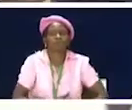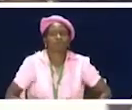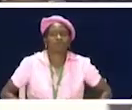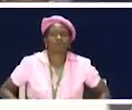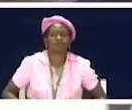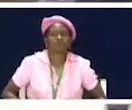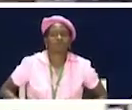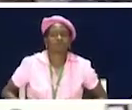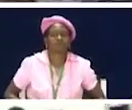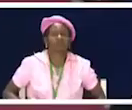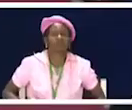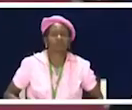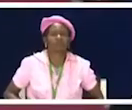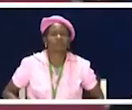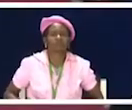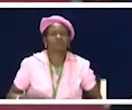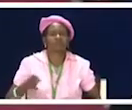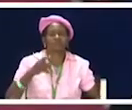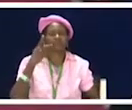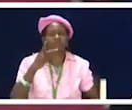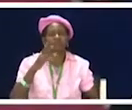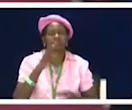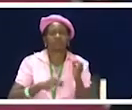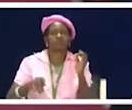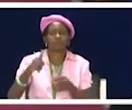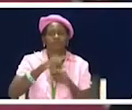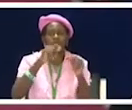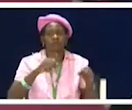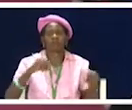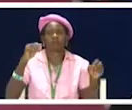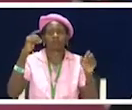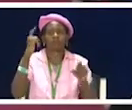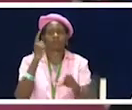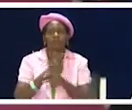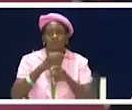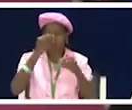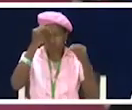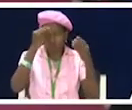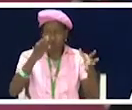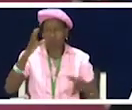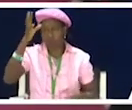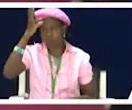You see, if you can just obey him,